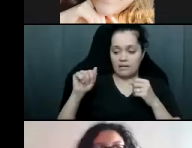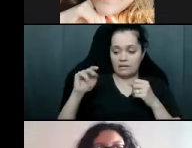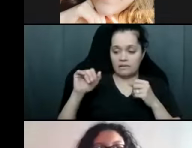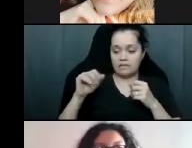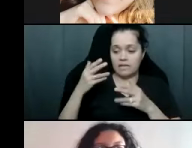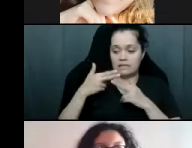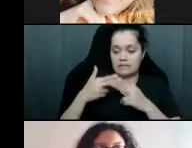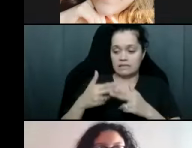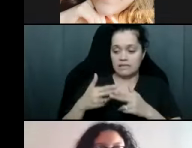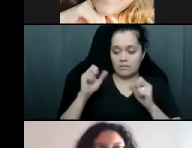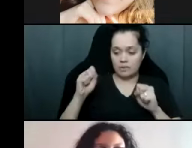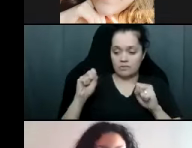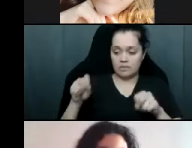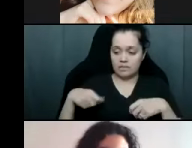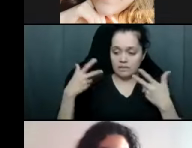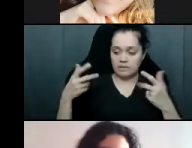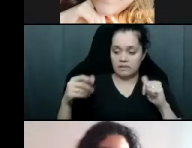name.